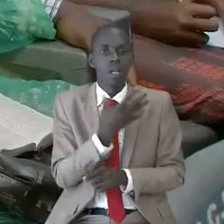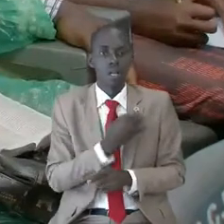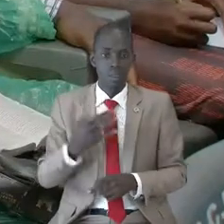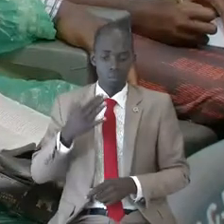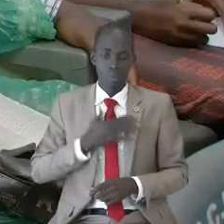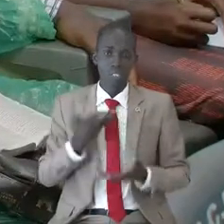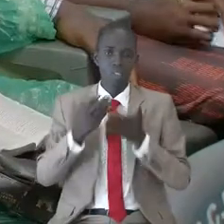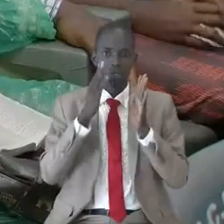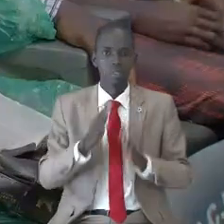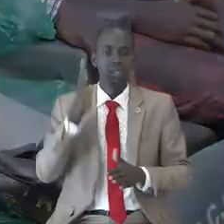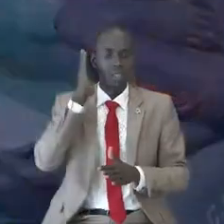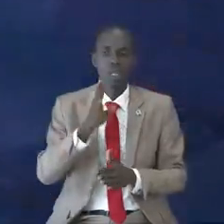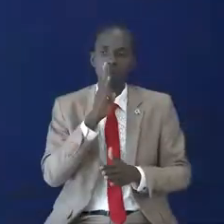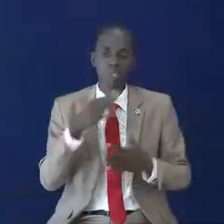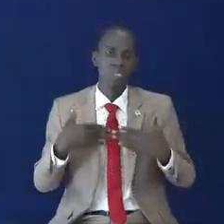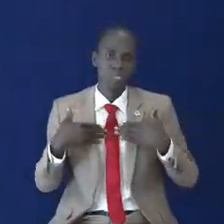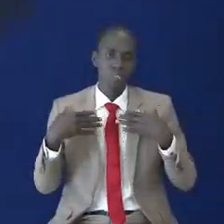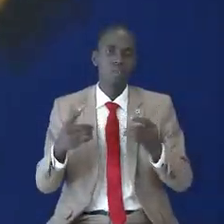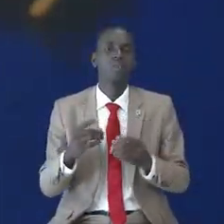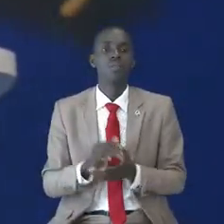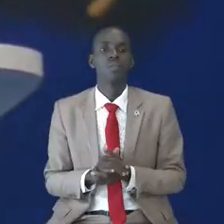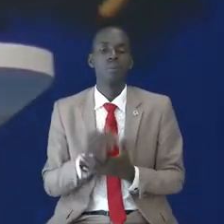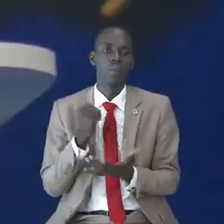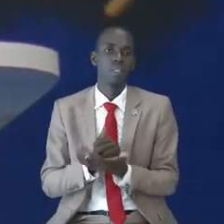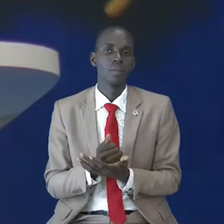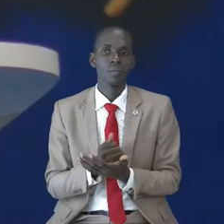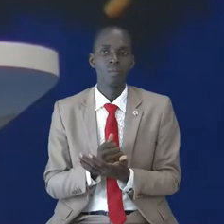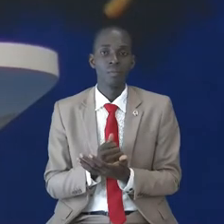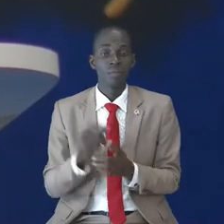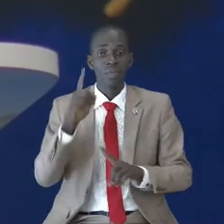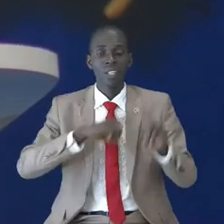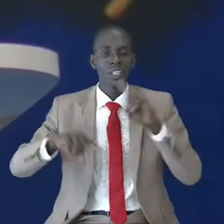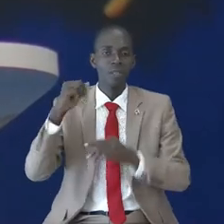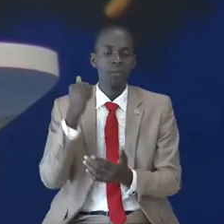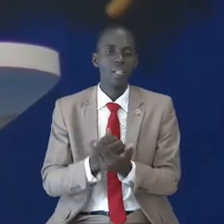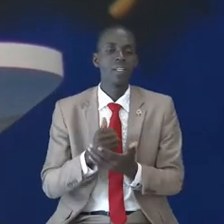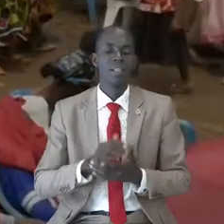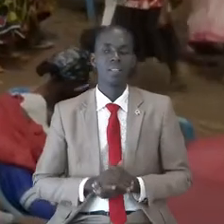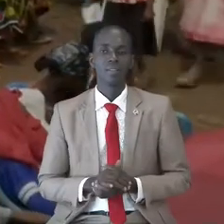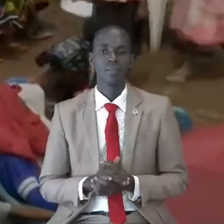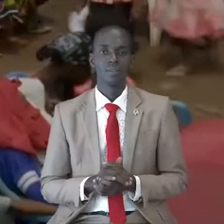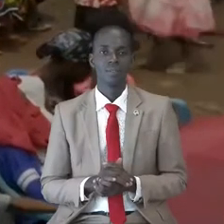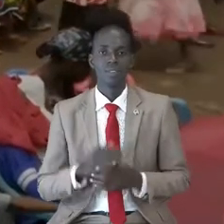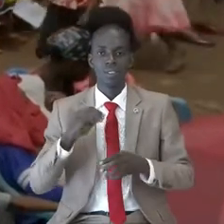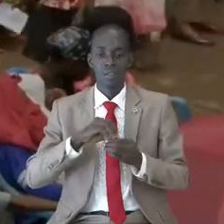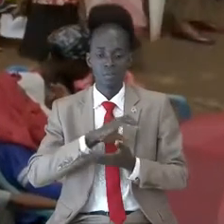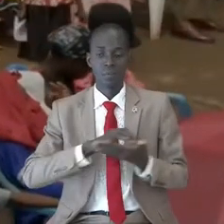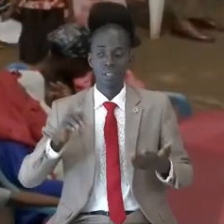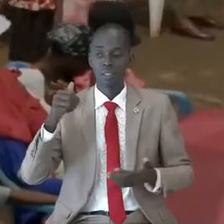my servant shall be healed. I didn't hear your amen there. In